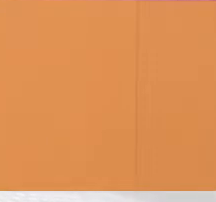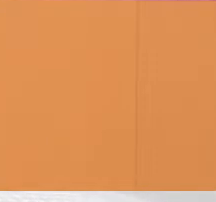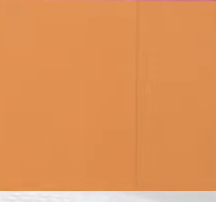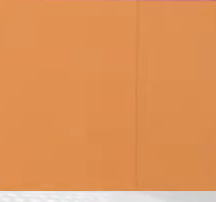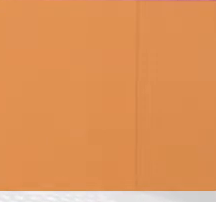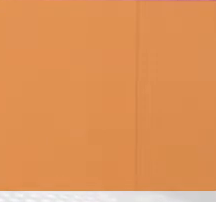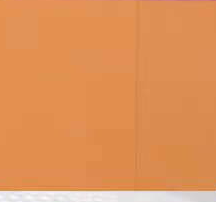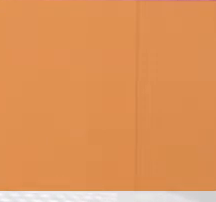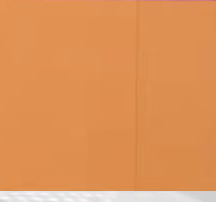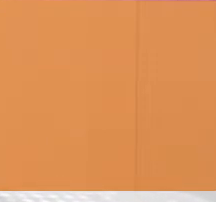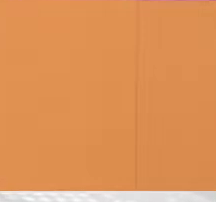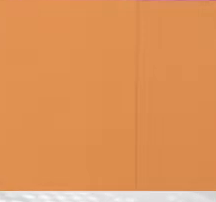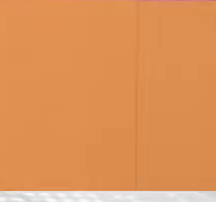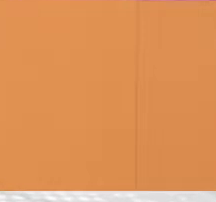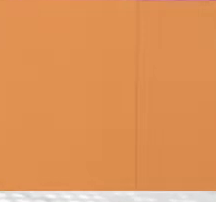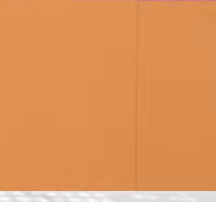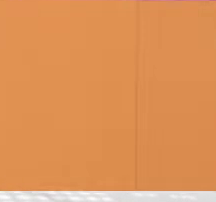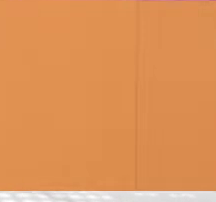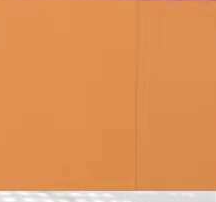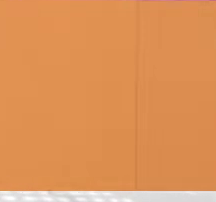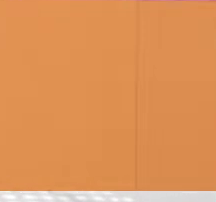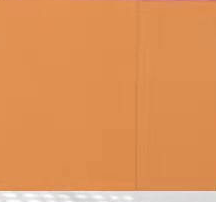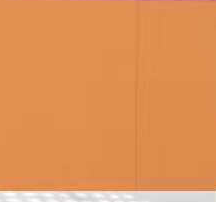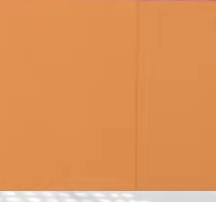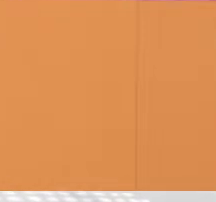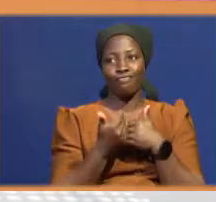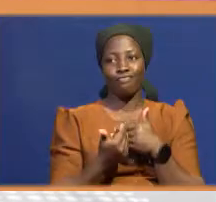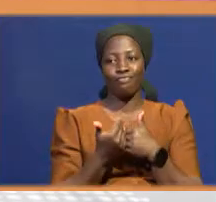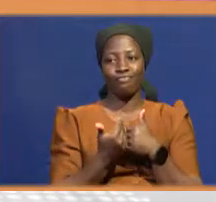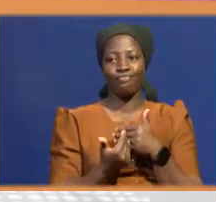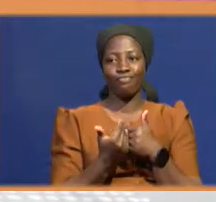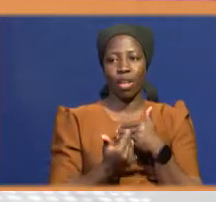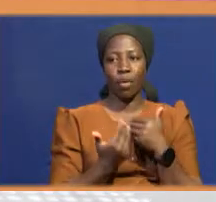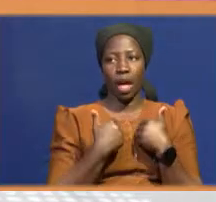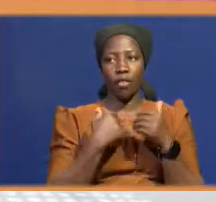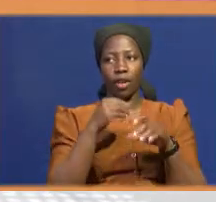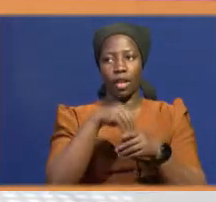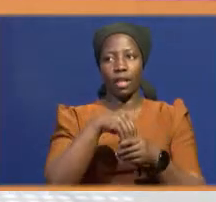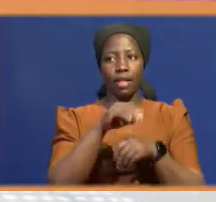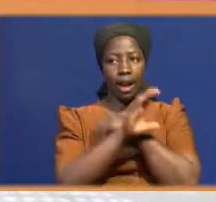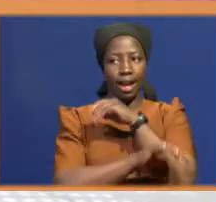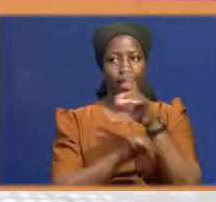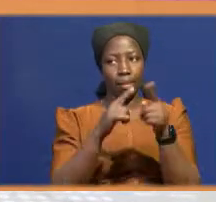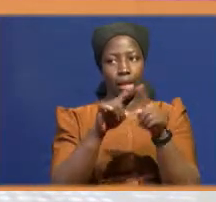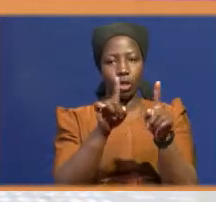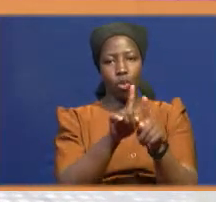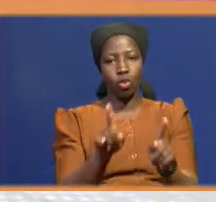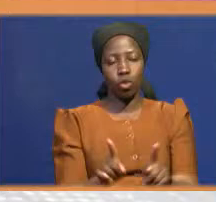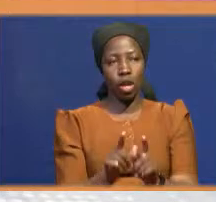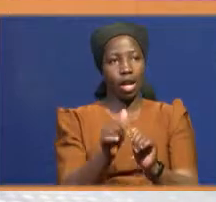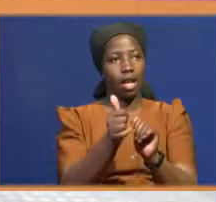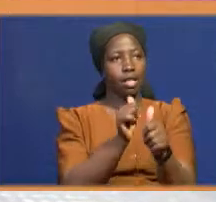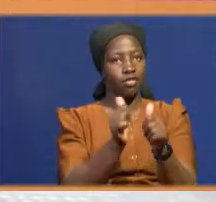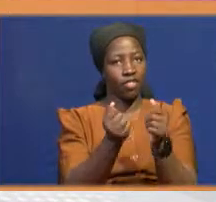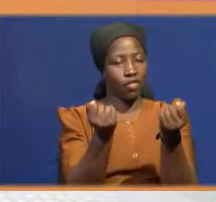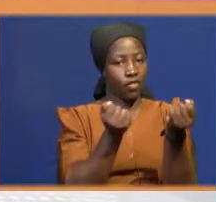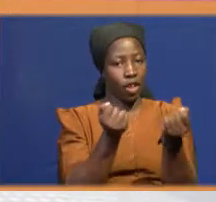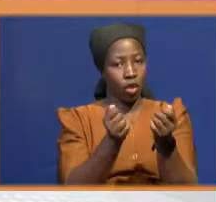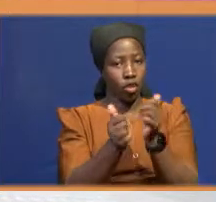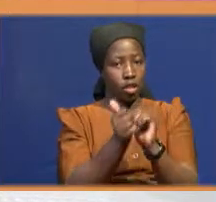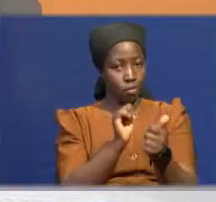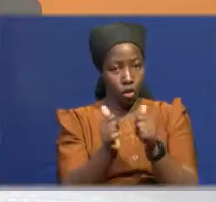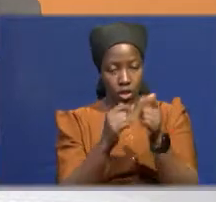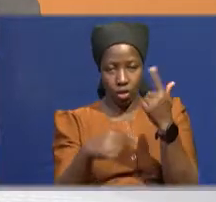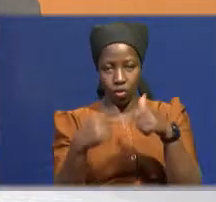medic, one of the best surgeons we've got in the country, but he's also a motorsport competitor. Joining us on Zoom